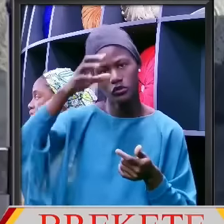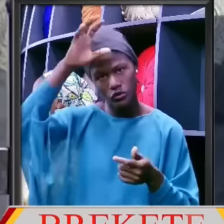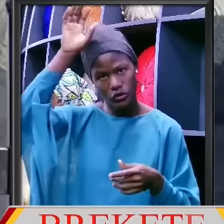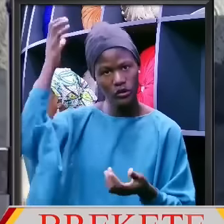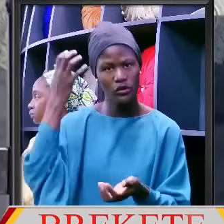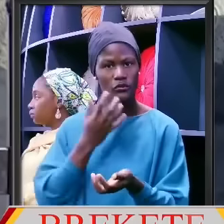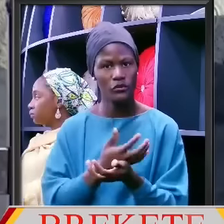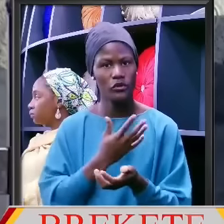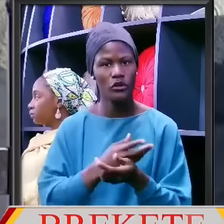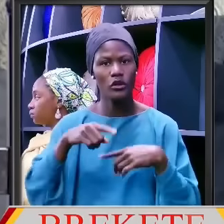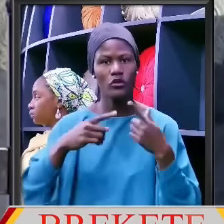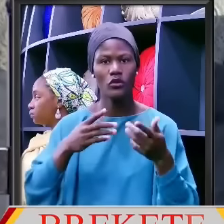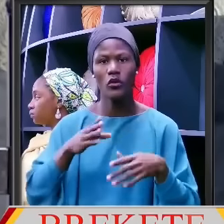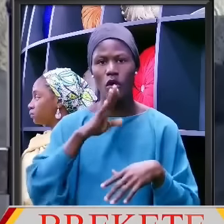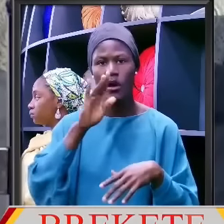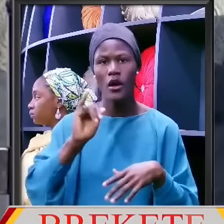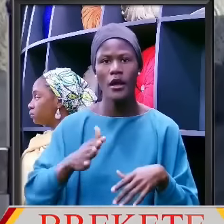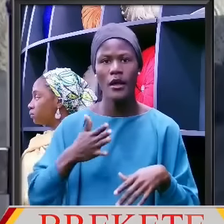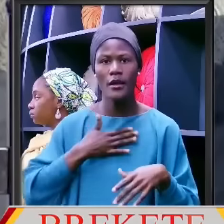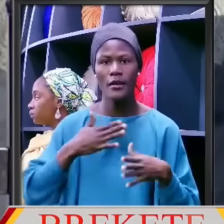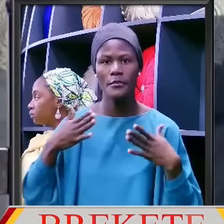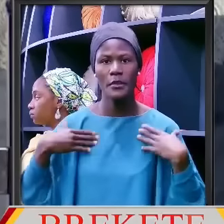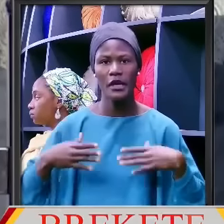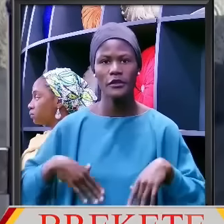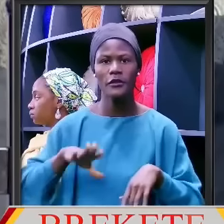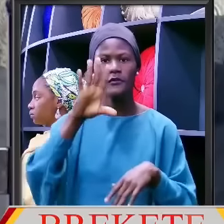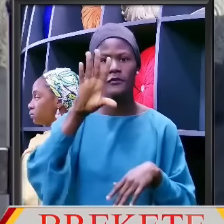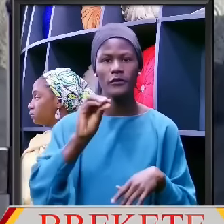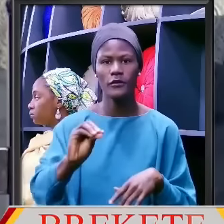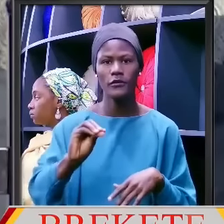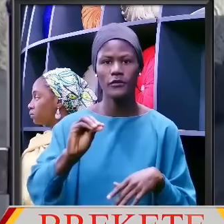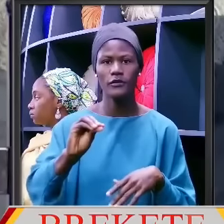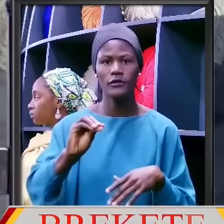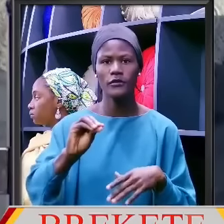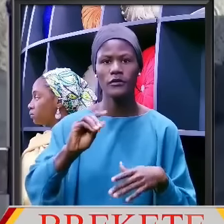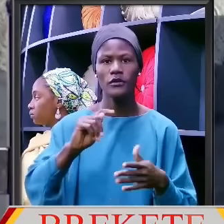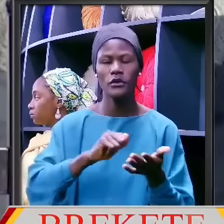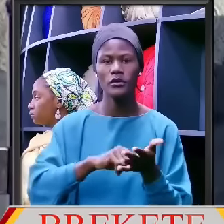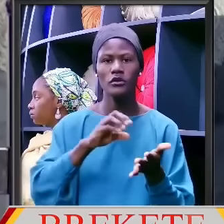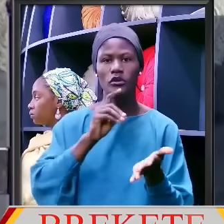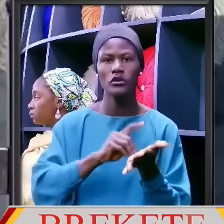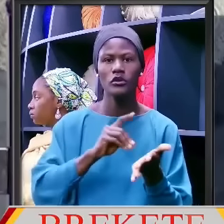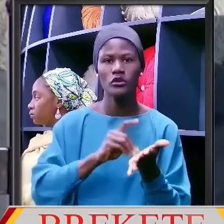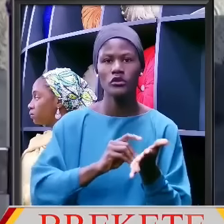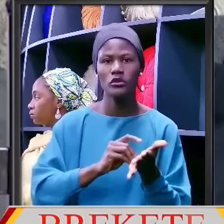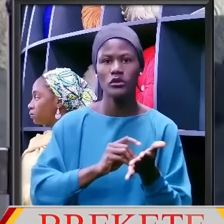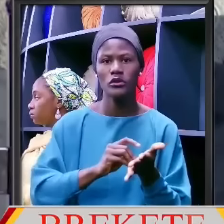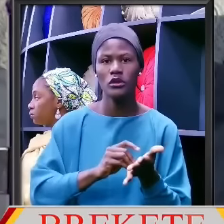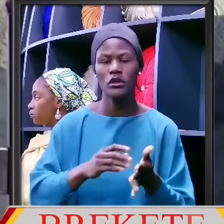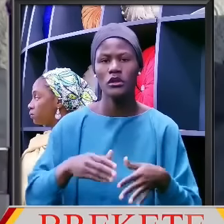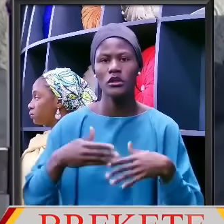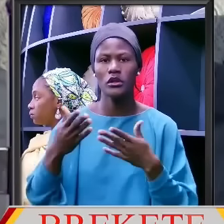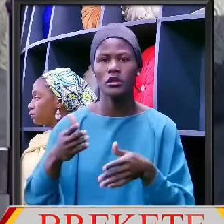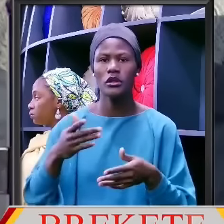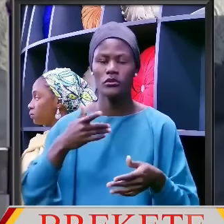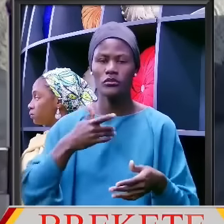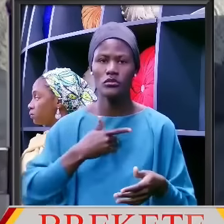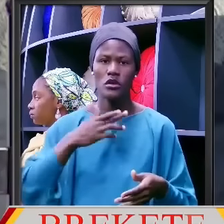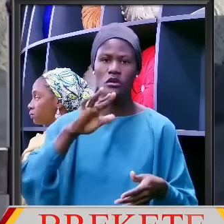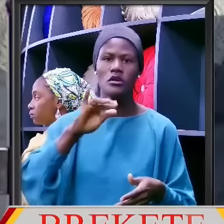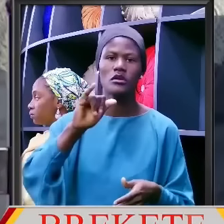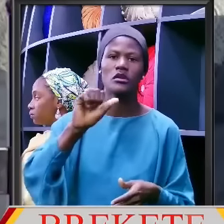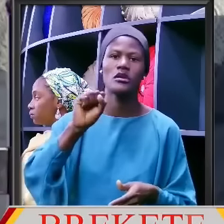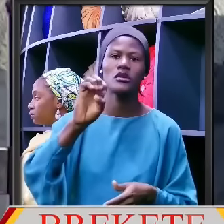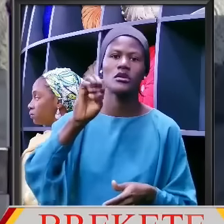myself. With $50,000 cash. I gave it to them. They gave me receipt. Then,